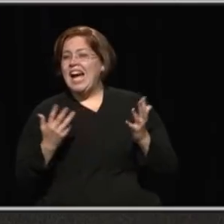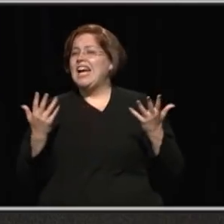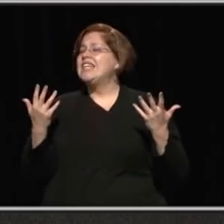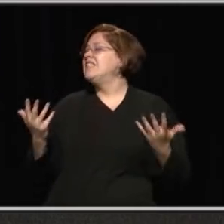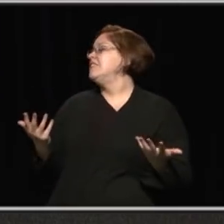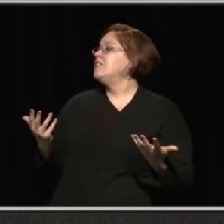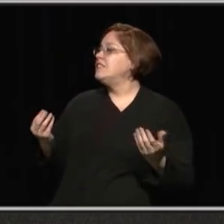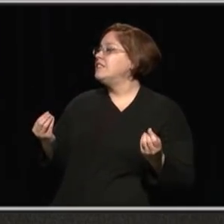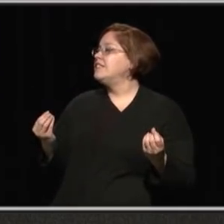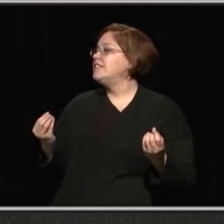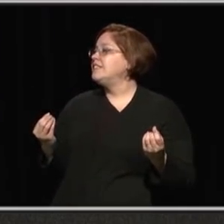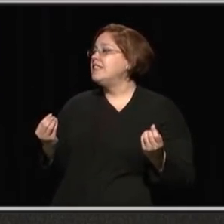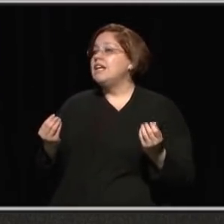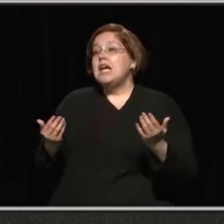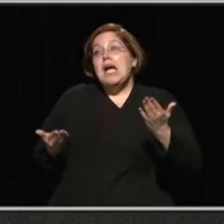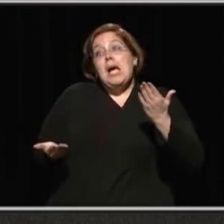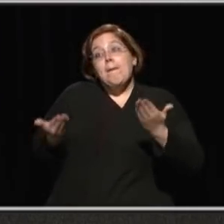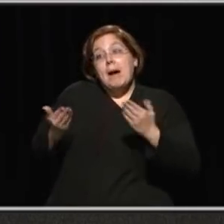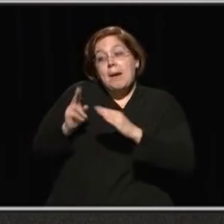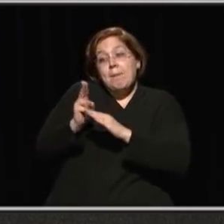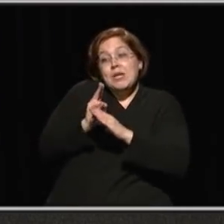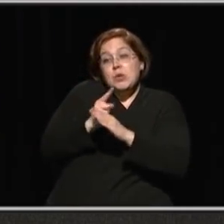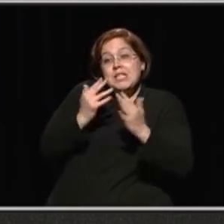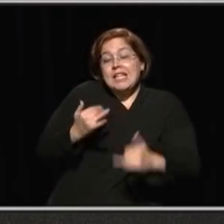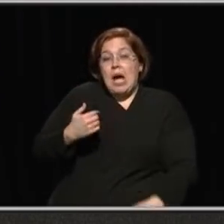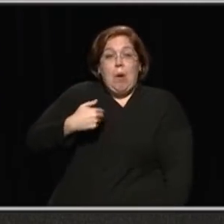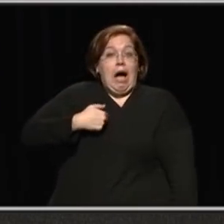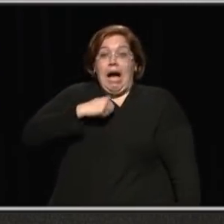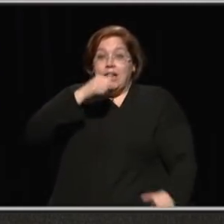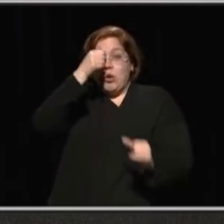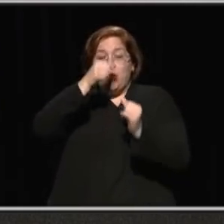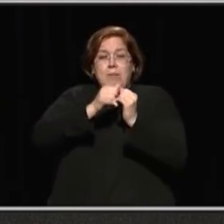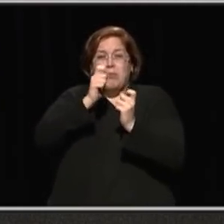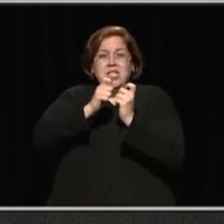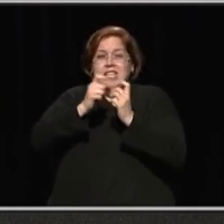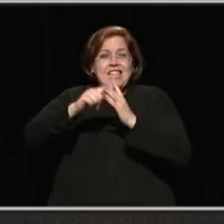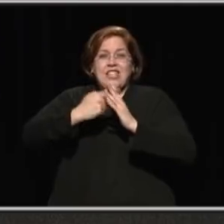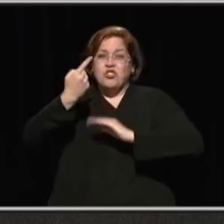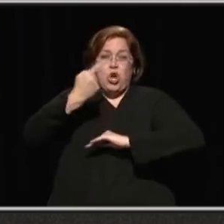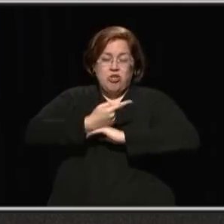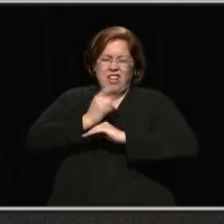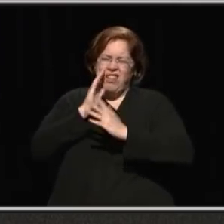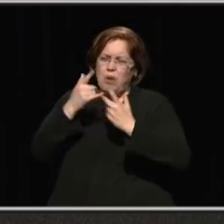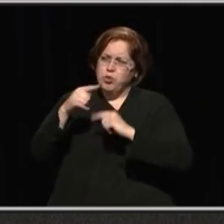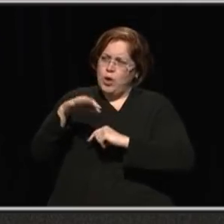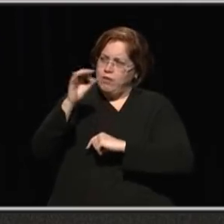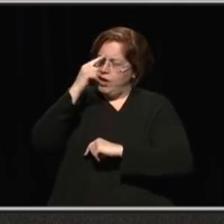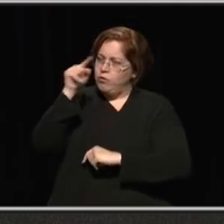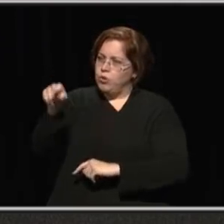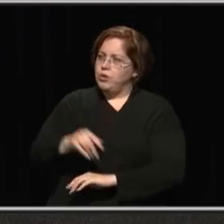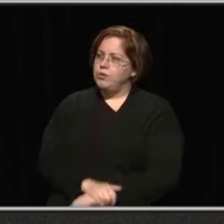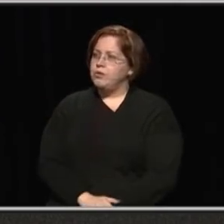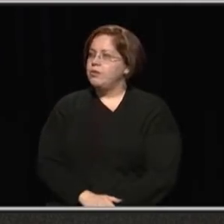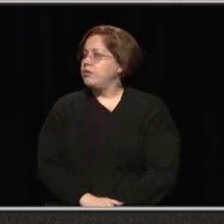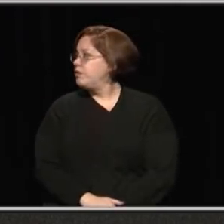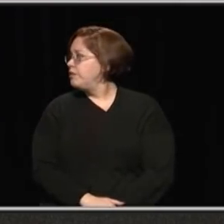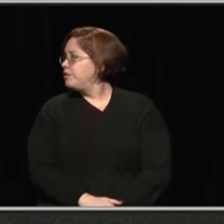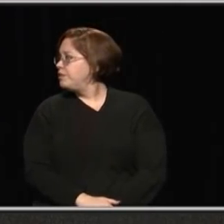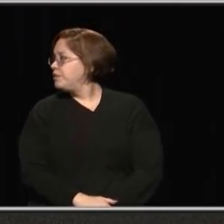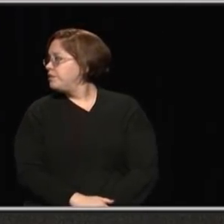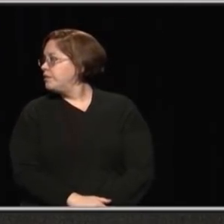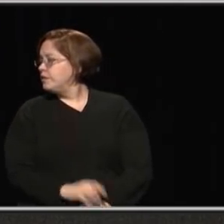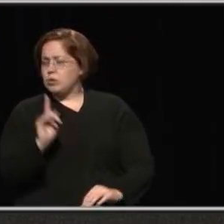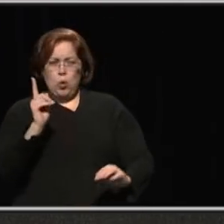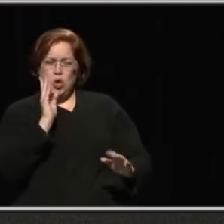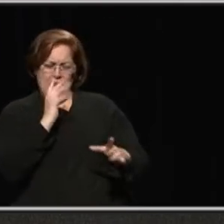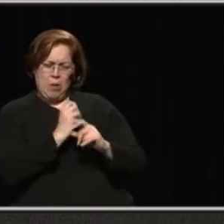going to be, it may be in use, it may, I don't remember the exact start date, so I'll try to find out for you. Trying to get an answer here in just